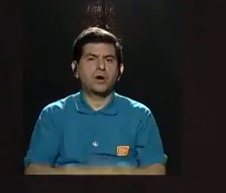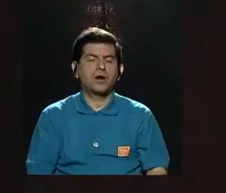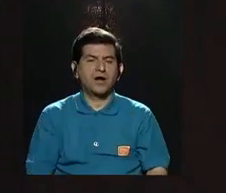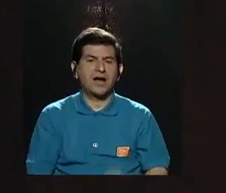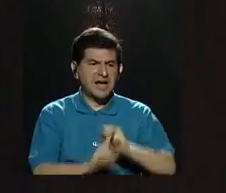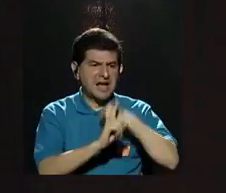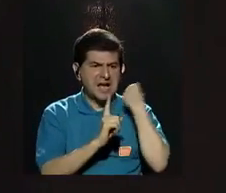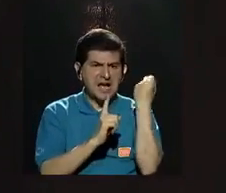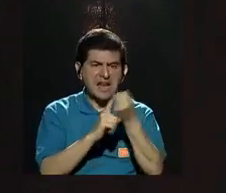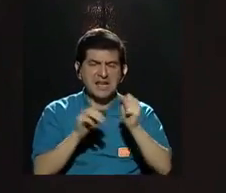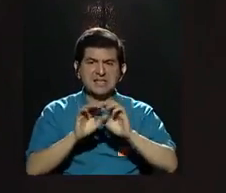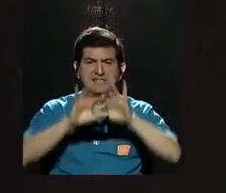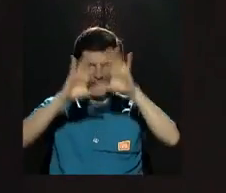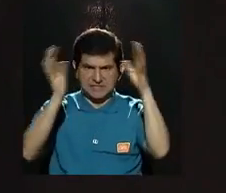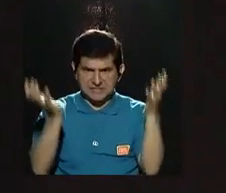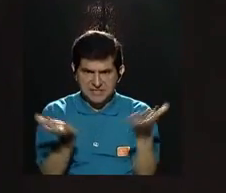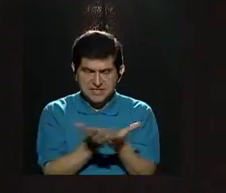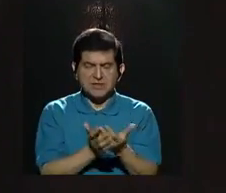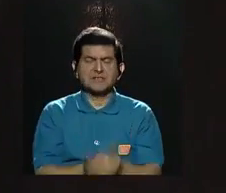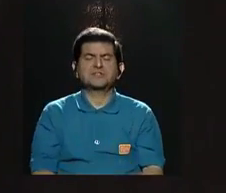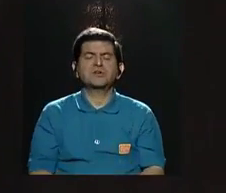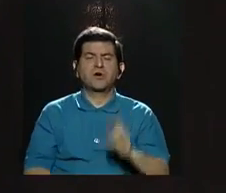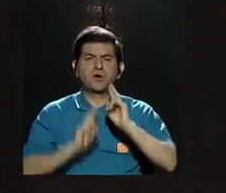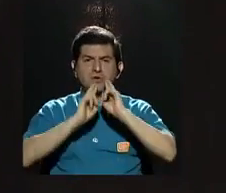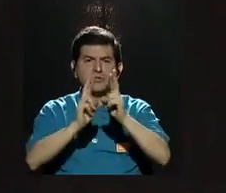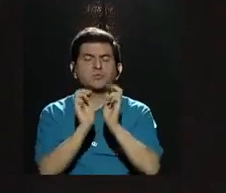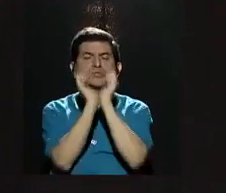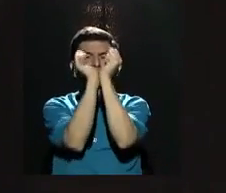by slavery.